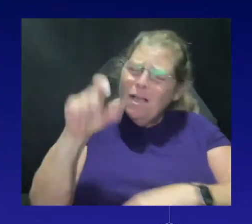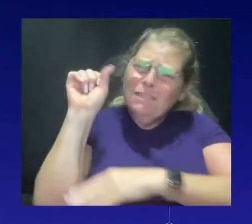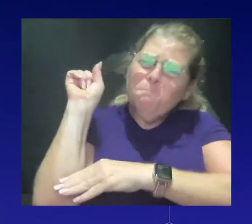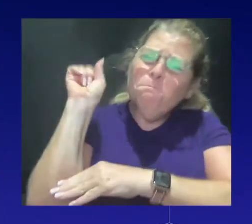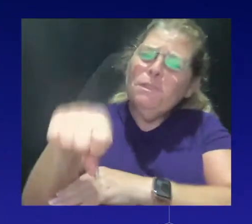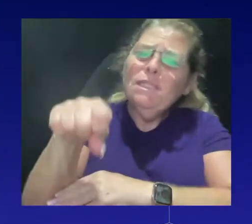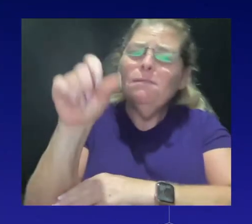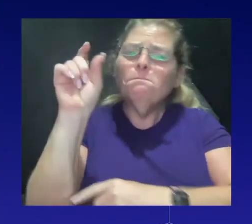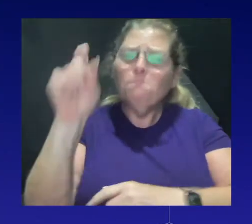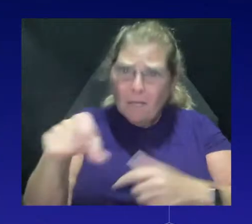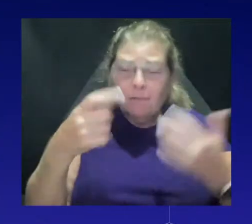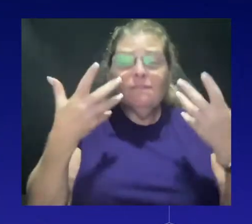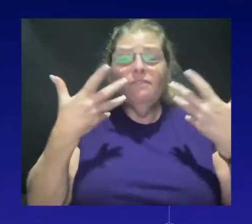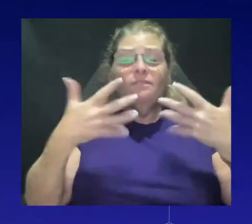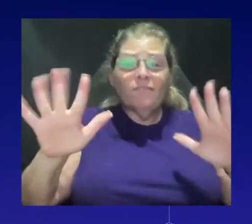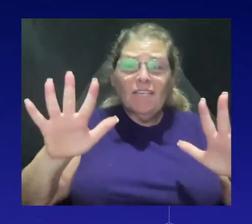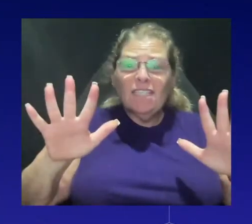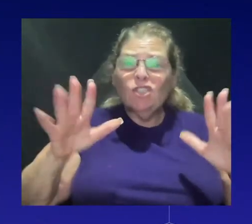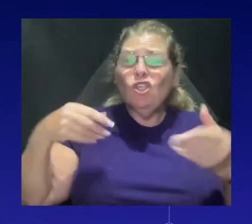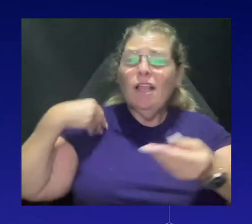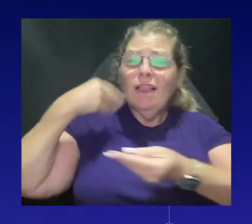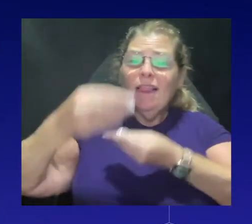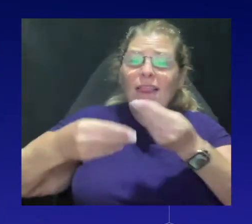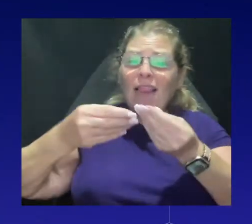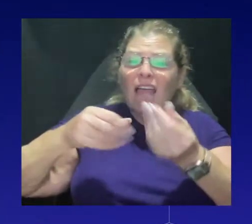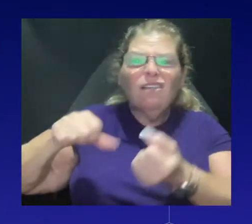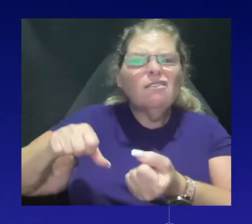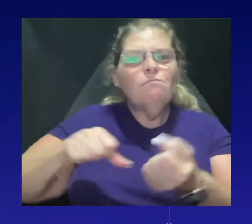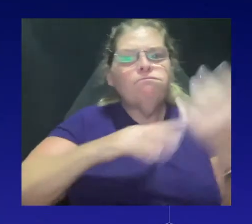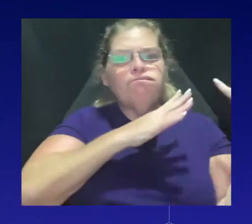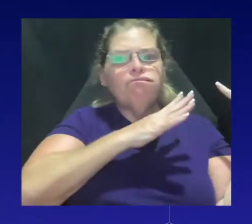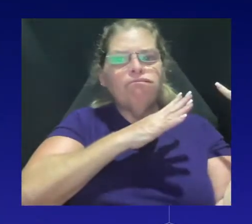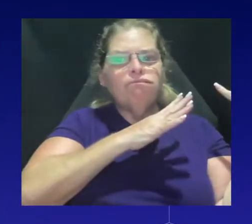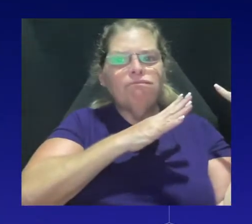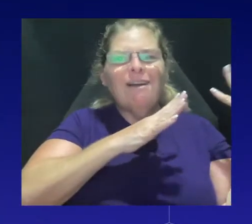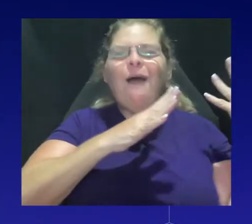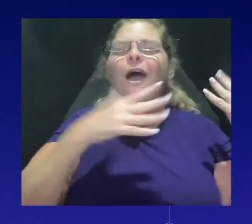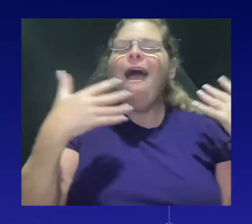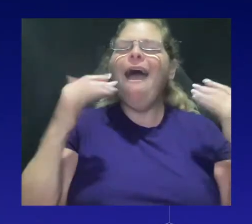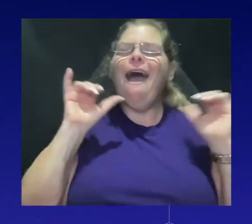to flip the legacy into precaution,